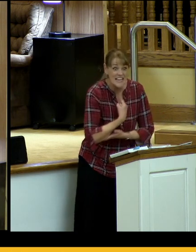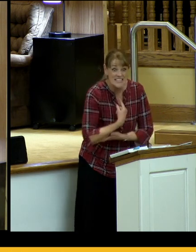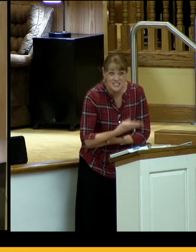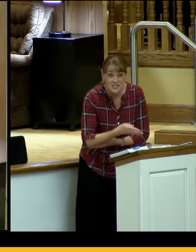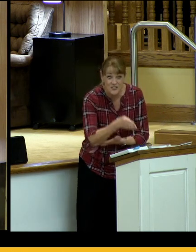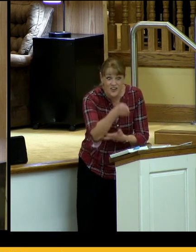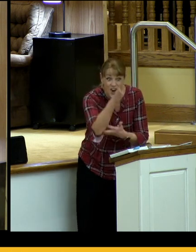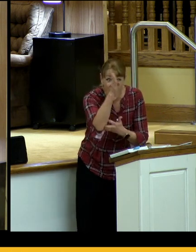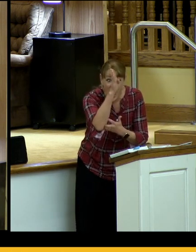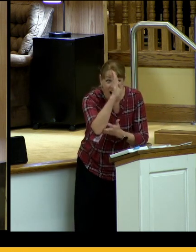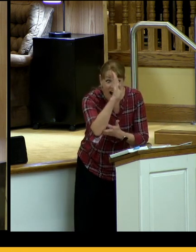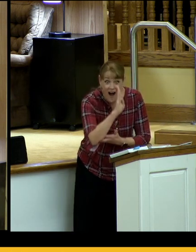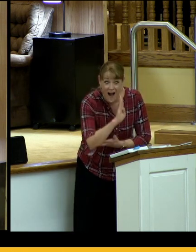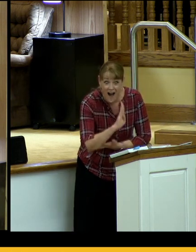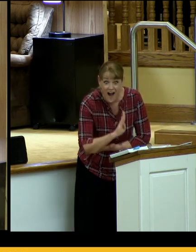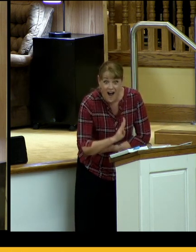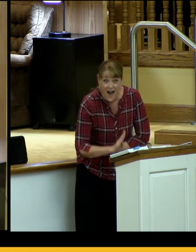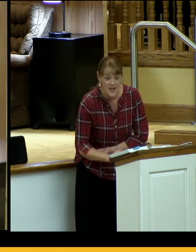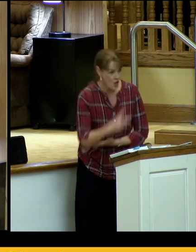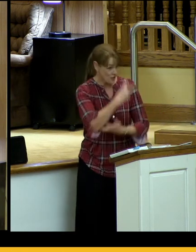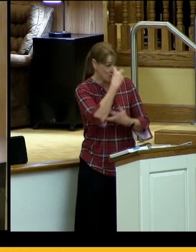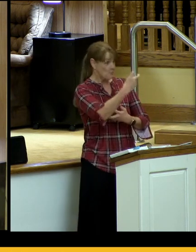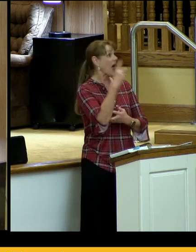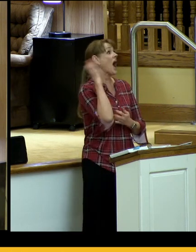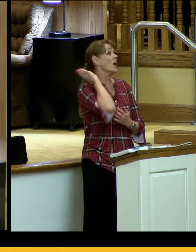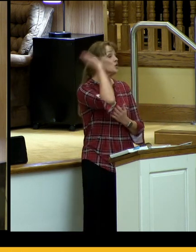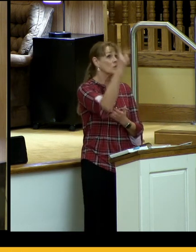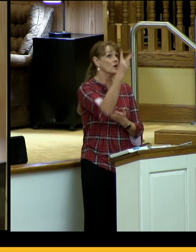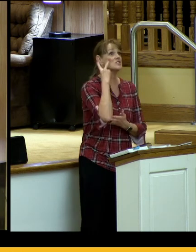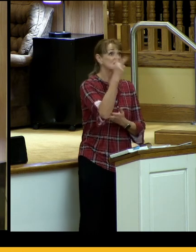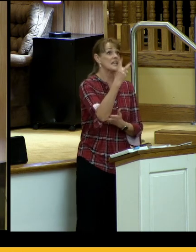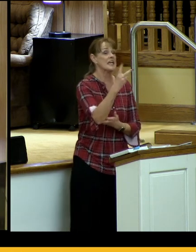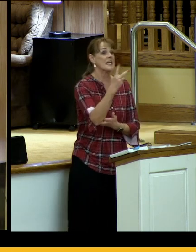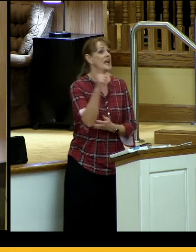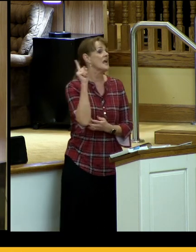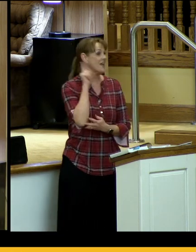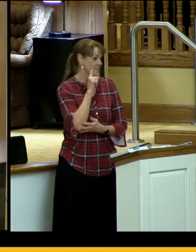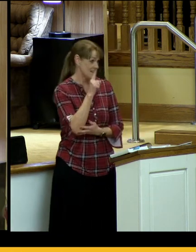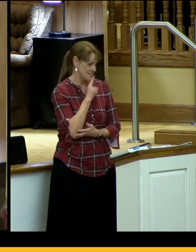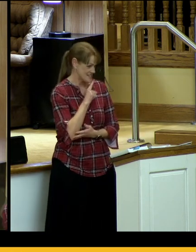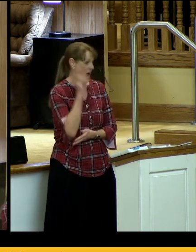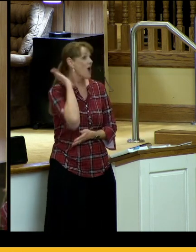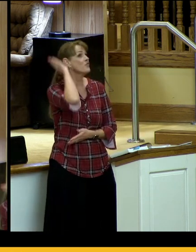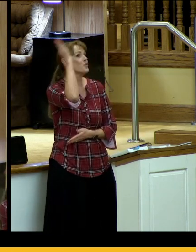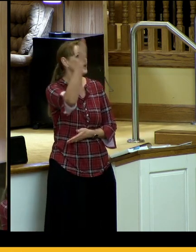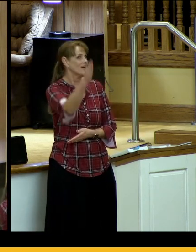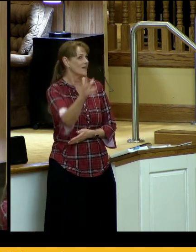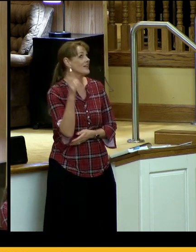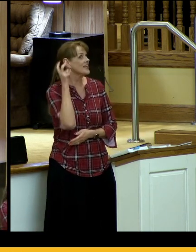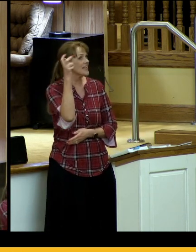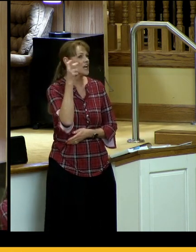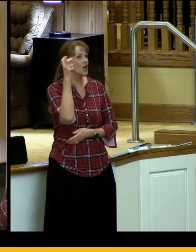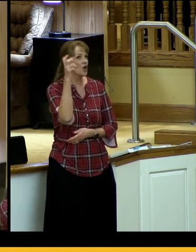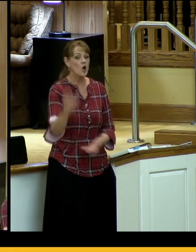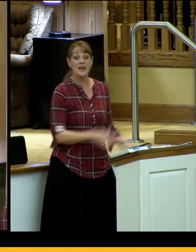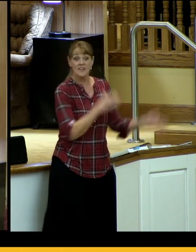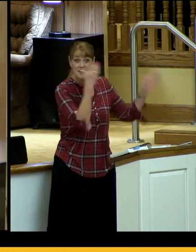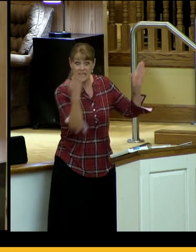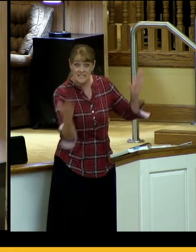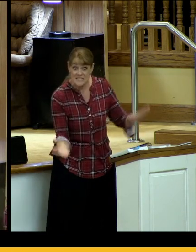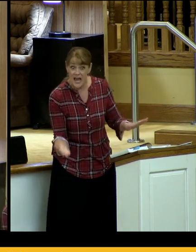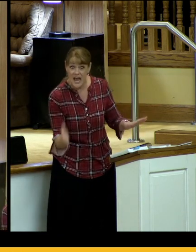God. The blind will see, the deaf will hear, the dead will